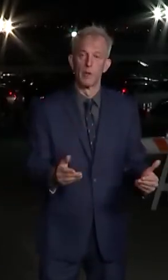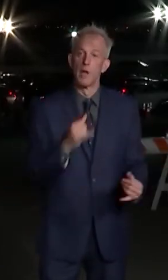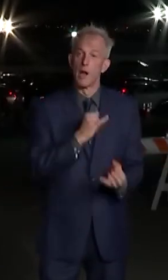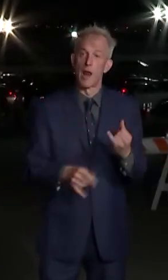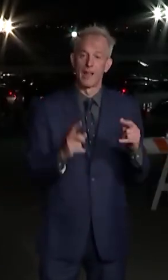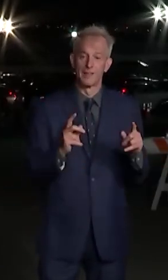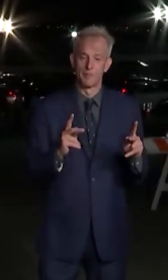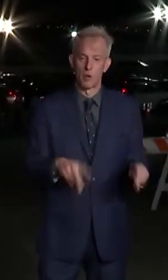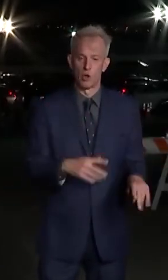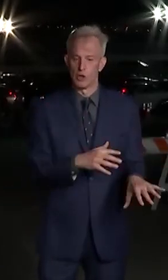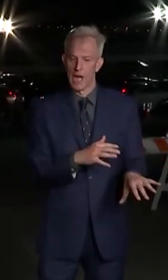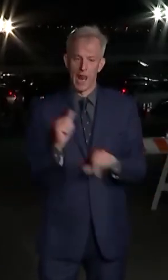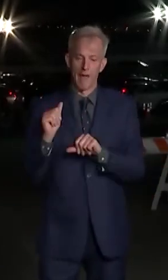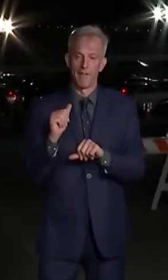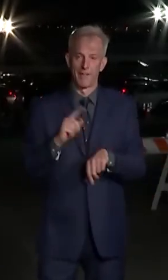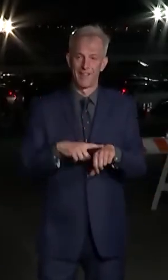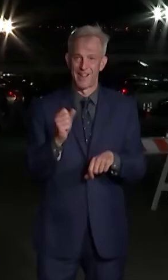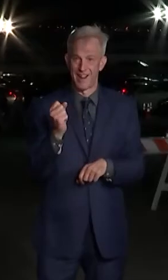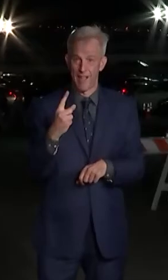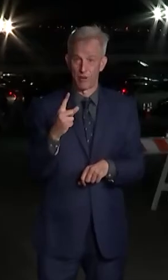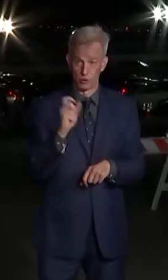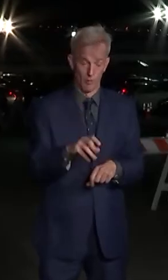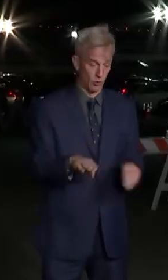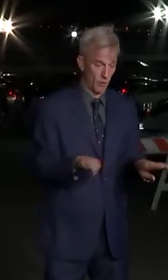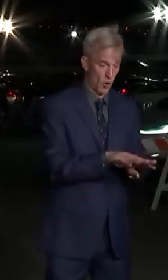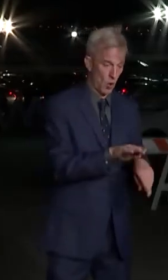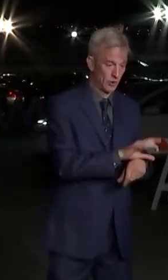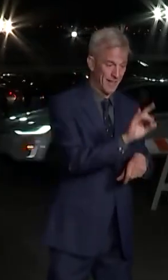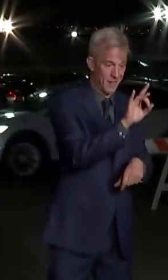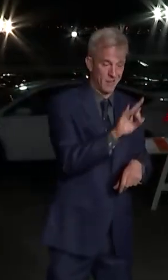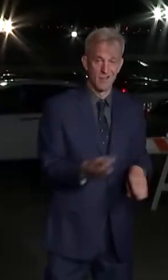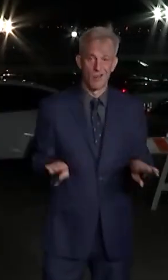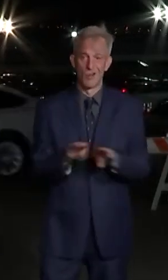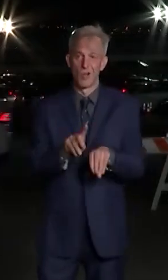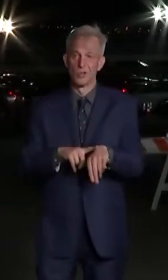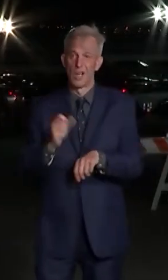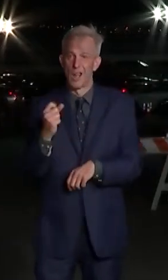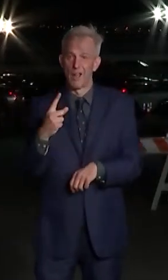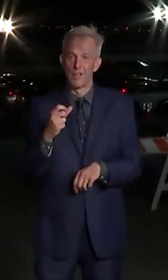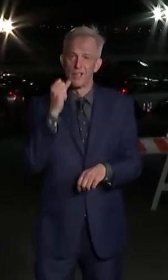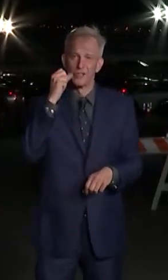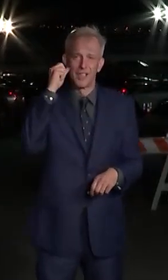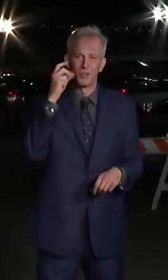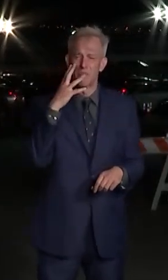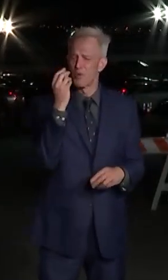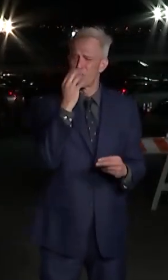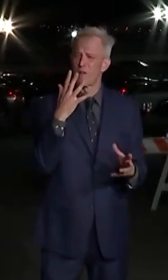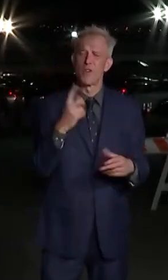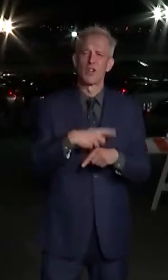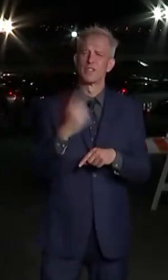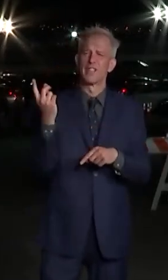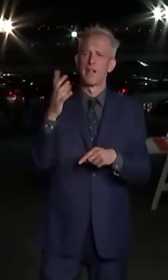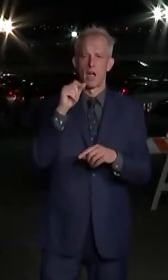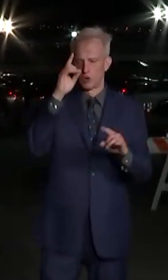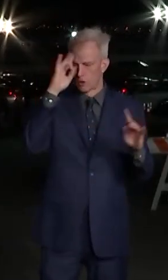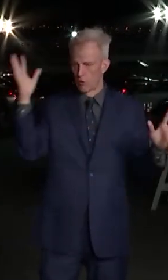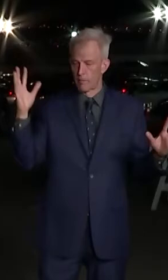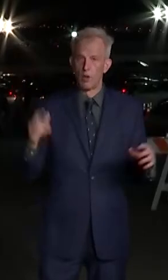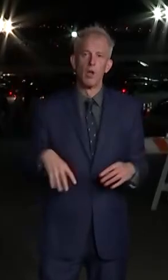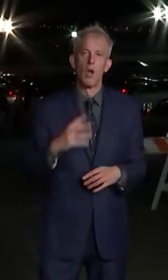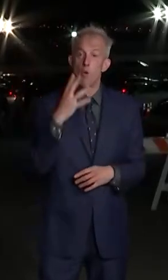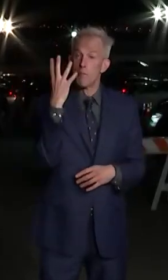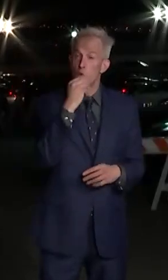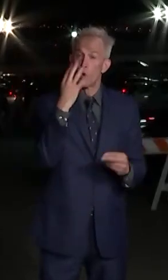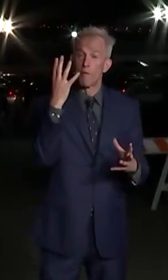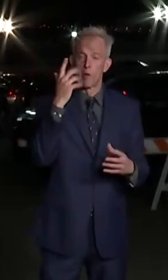extra in a 12-hour day ain't bad, but what was bad, yesterday was a beautiful day and a terrible day. Beautiful that we probably did more